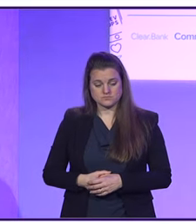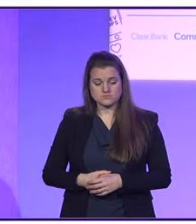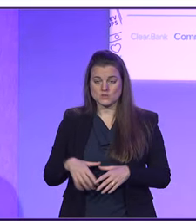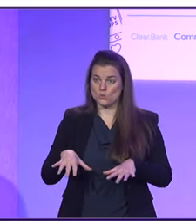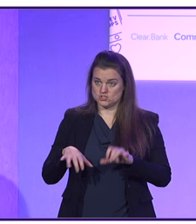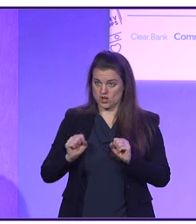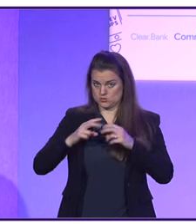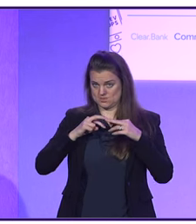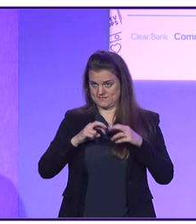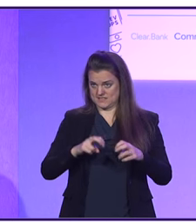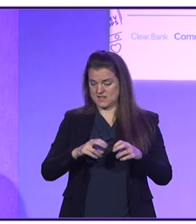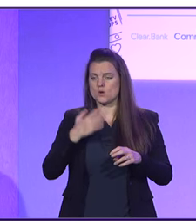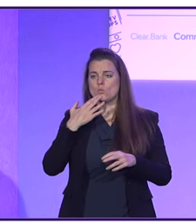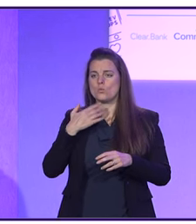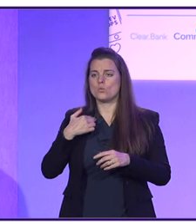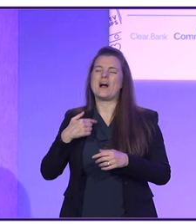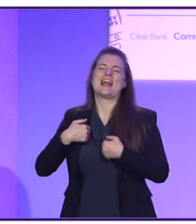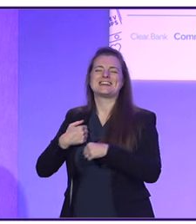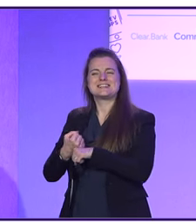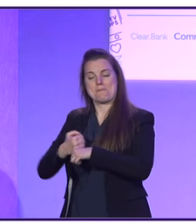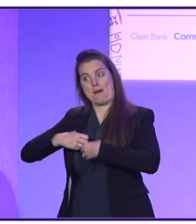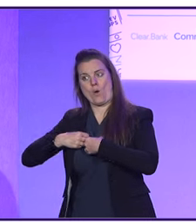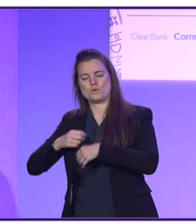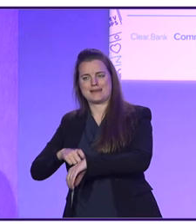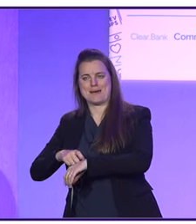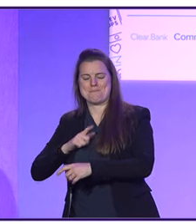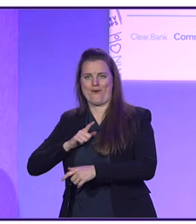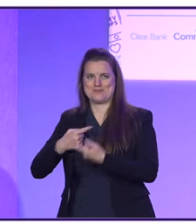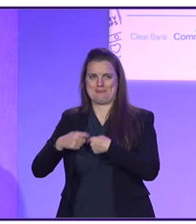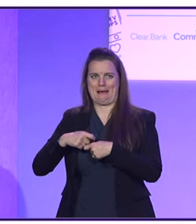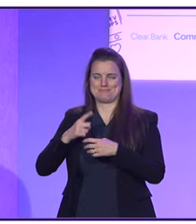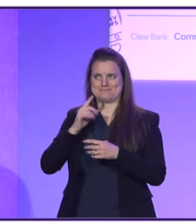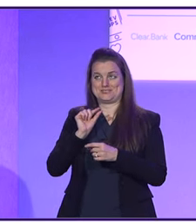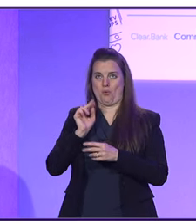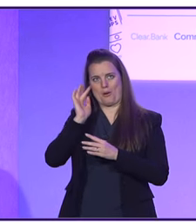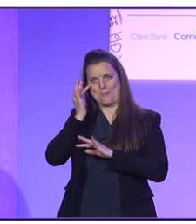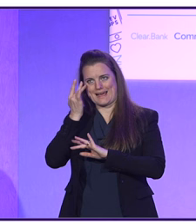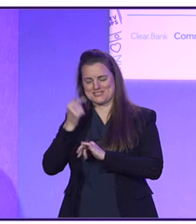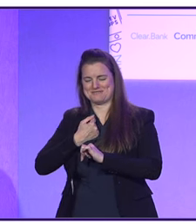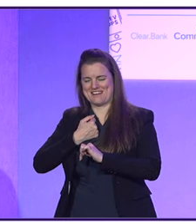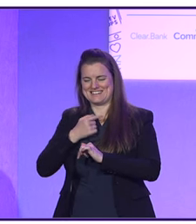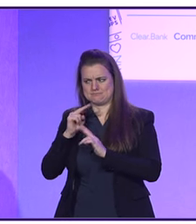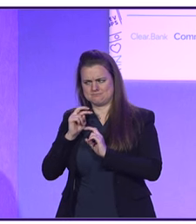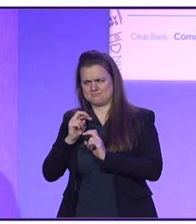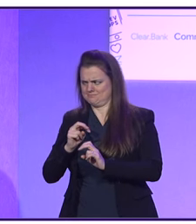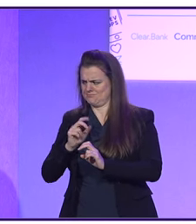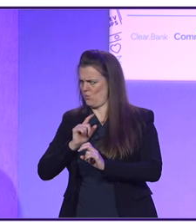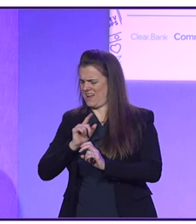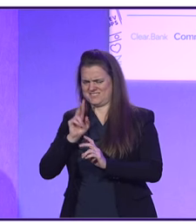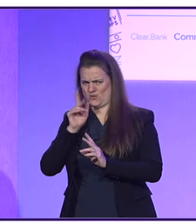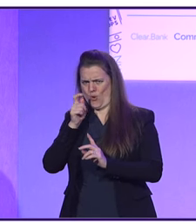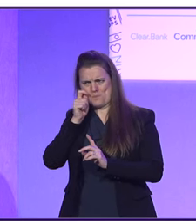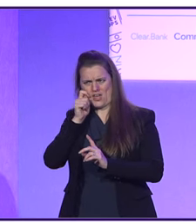this. And I started to do it in my own time as well because it became a small obsession of mine. The first thing is that it's really